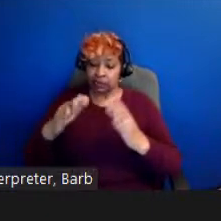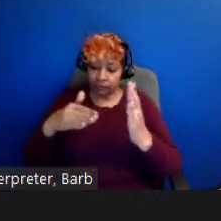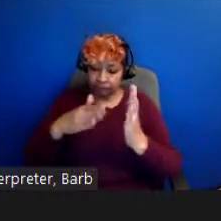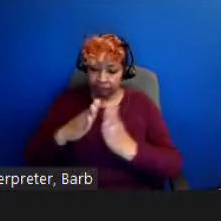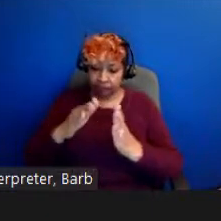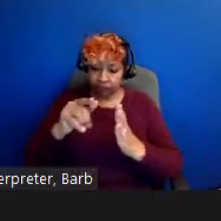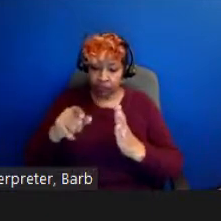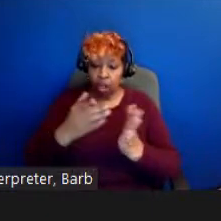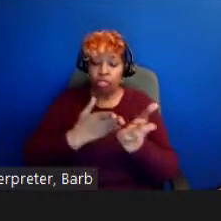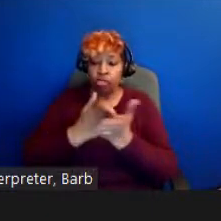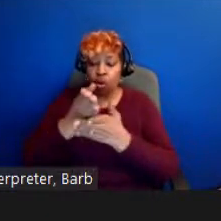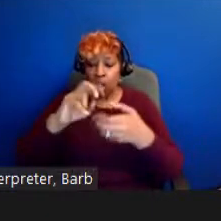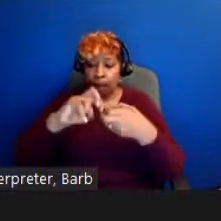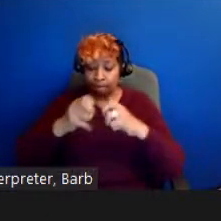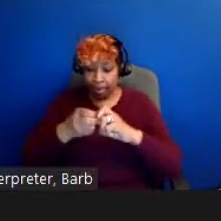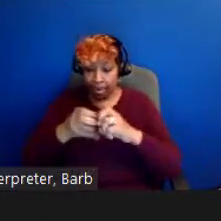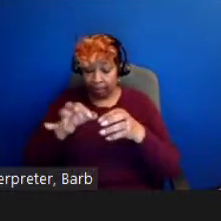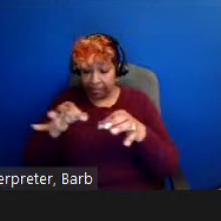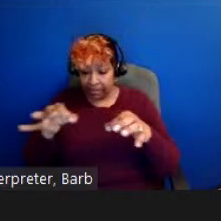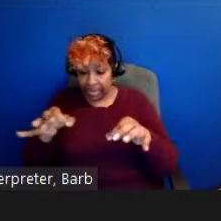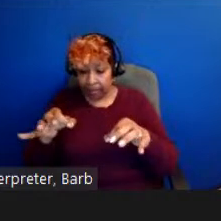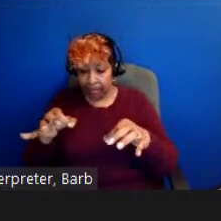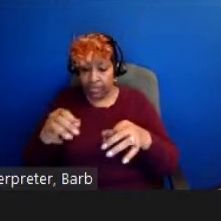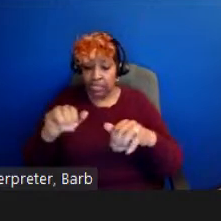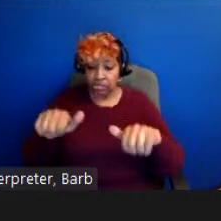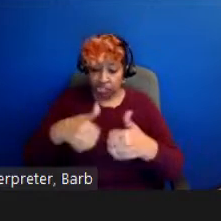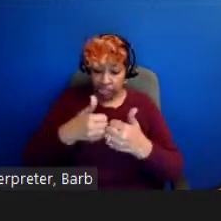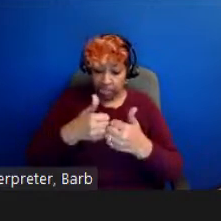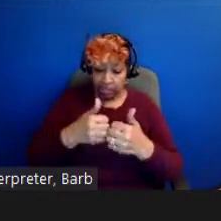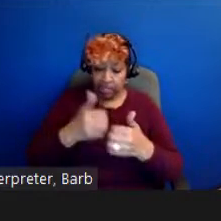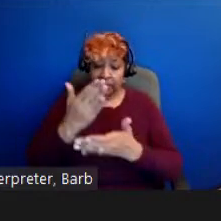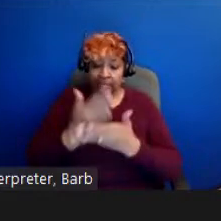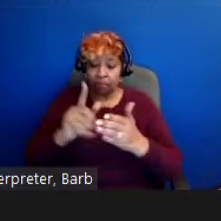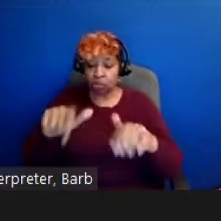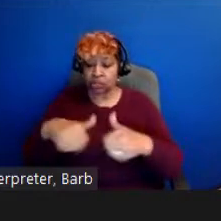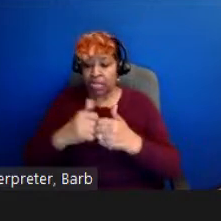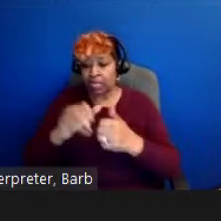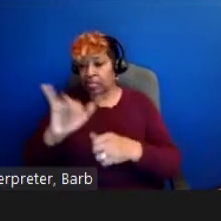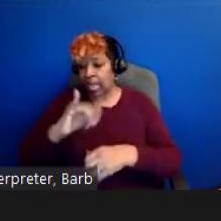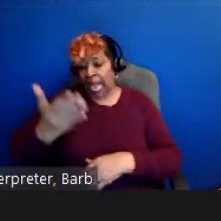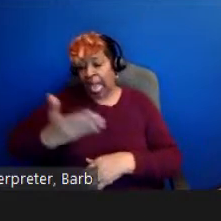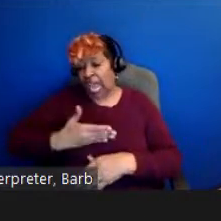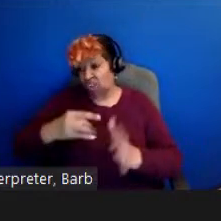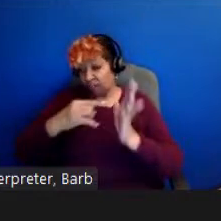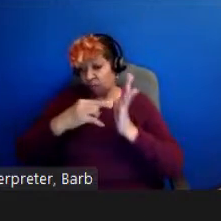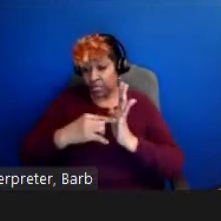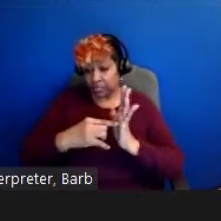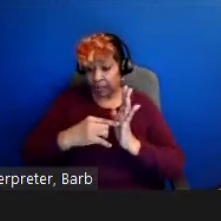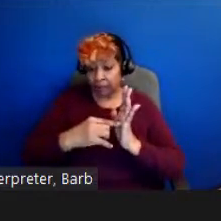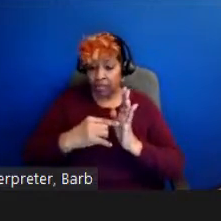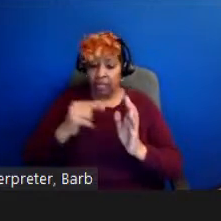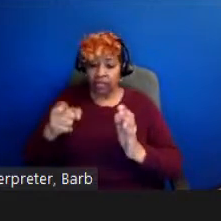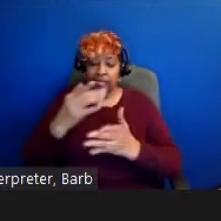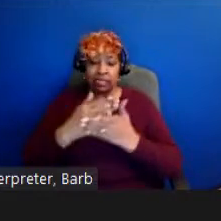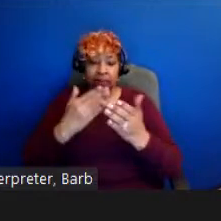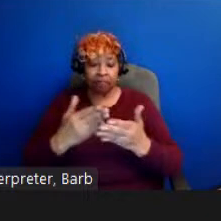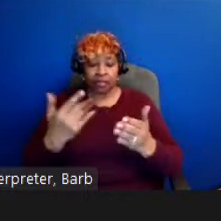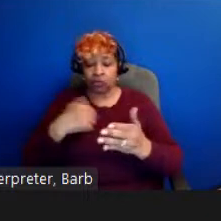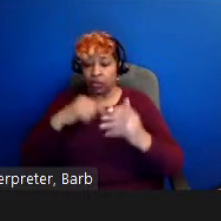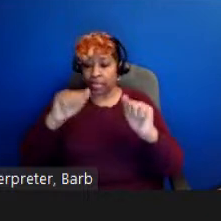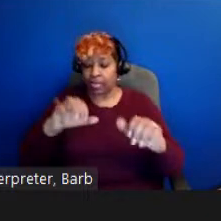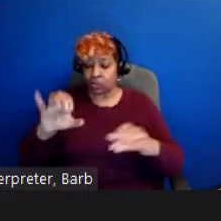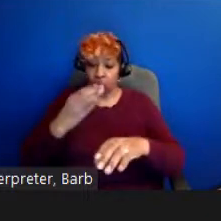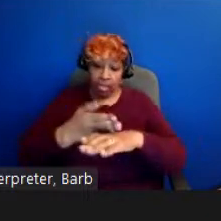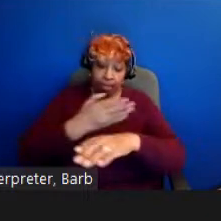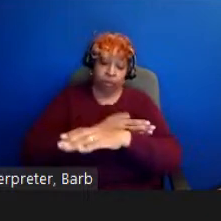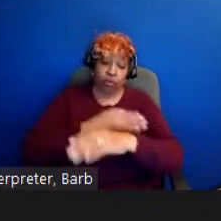true challenges, as you mentioned. Some of those challenges, like hiring, for example, there's some things we can do to improve the